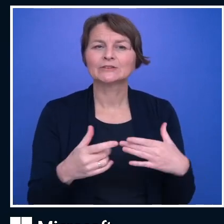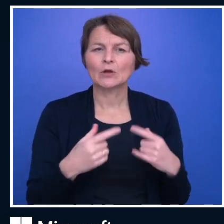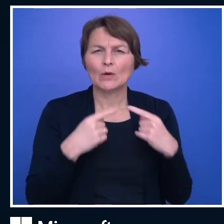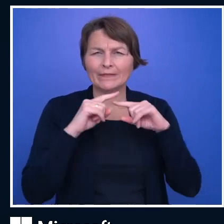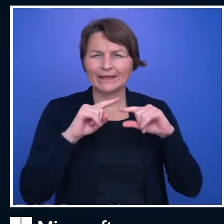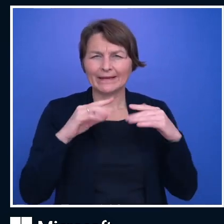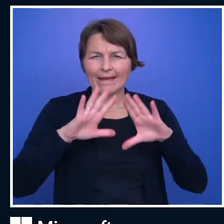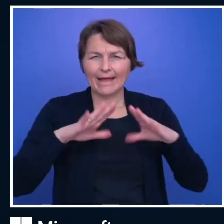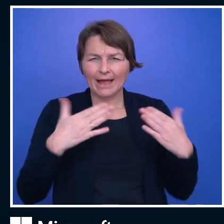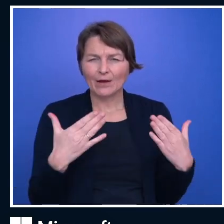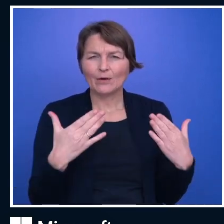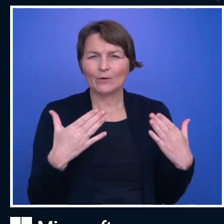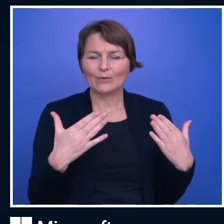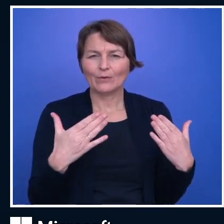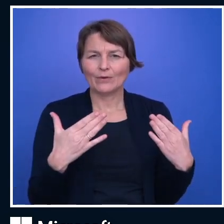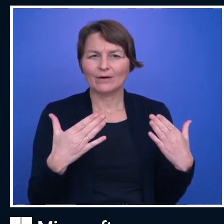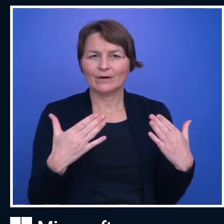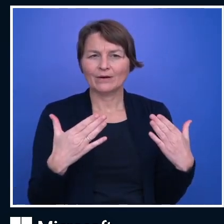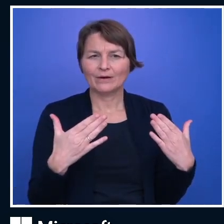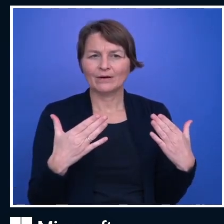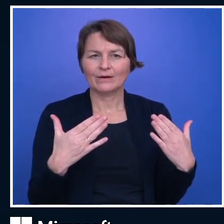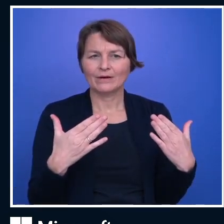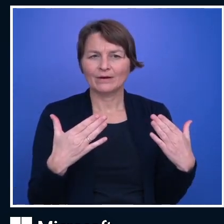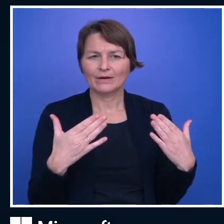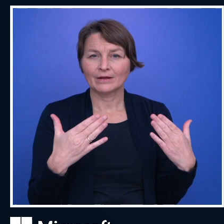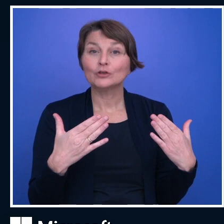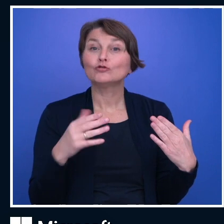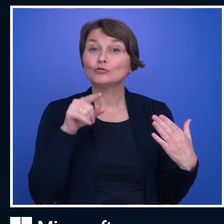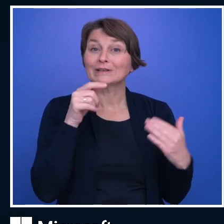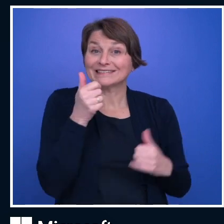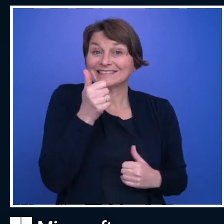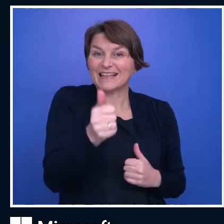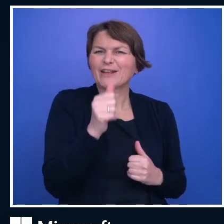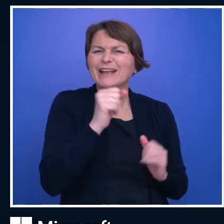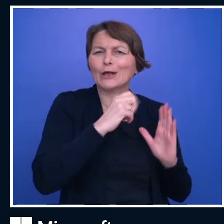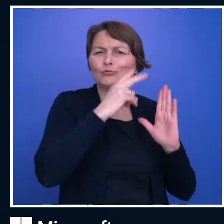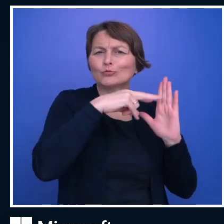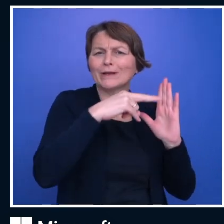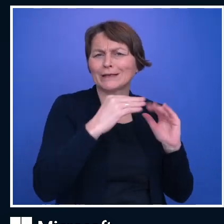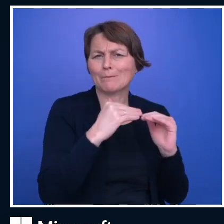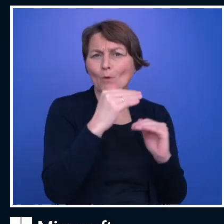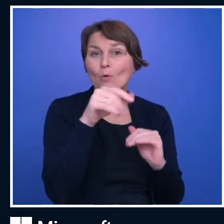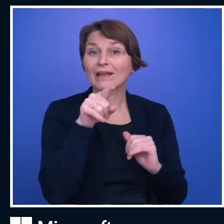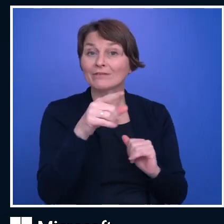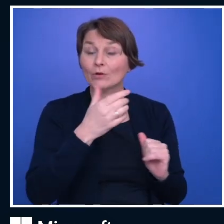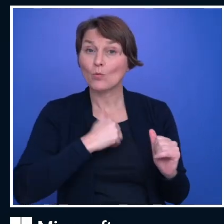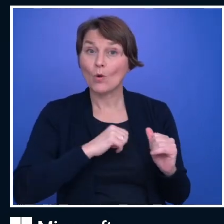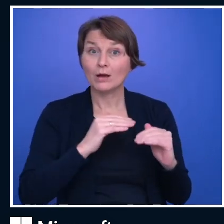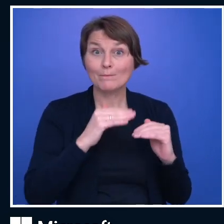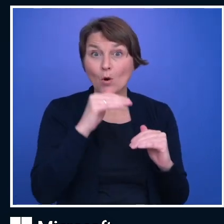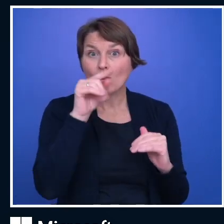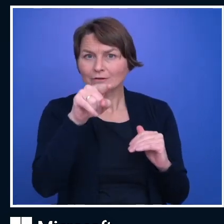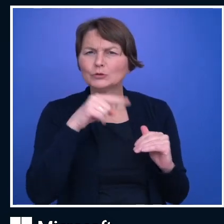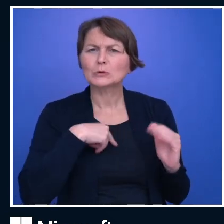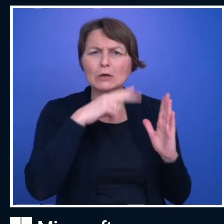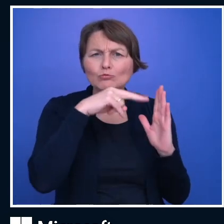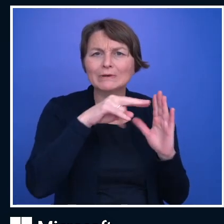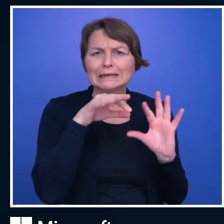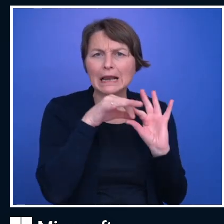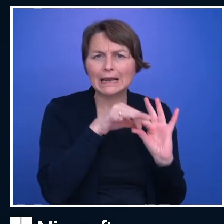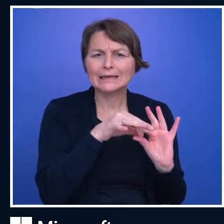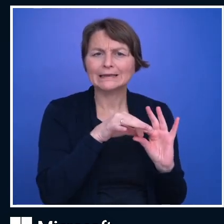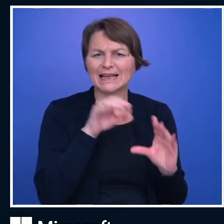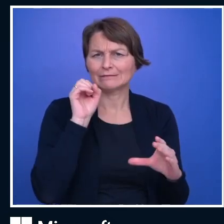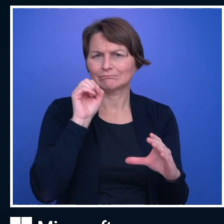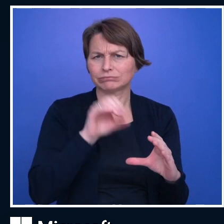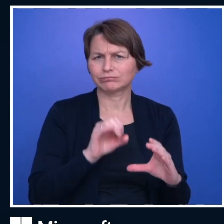can go there and read more about it. I will be adding all of the links to the resources page as well, and you can visit them if